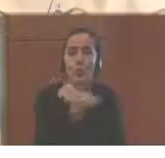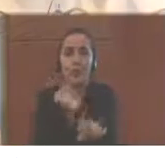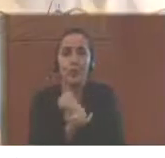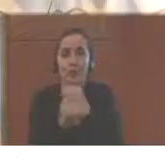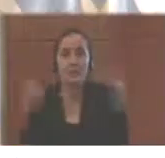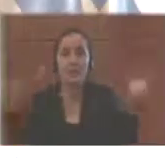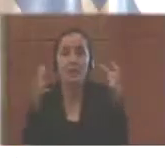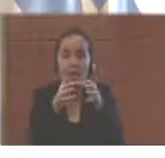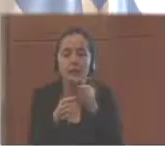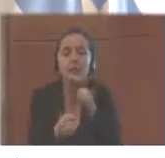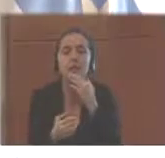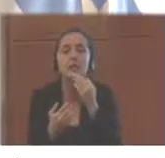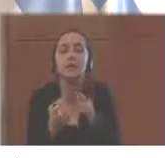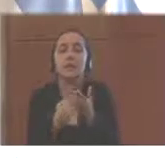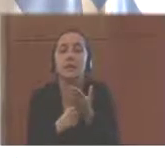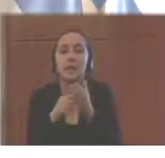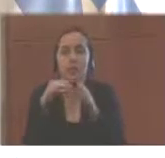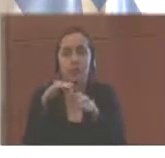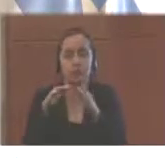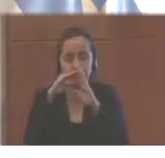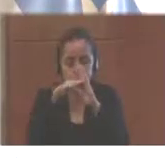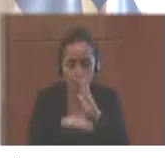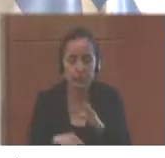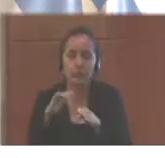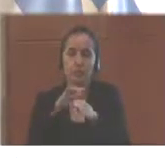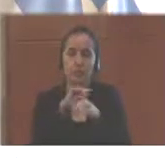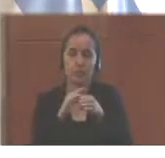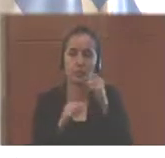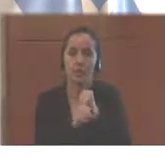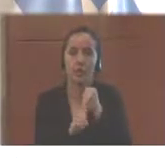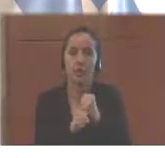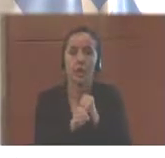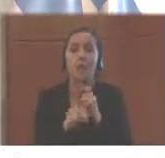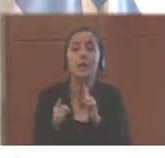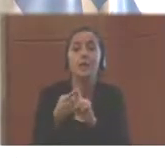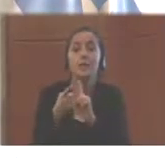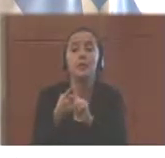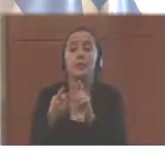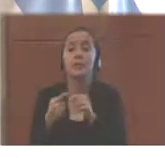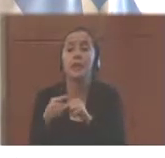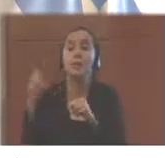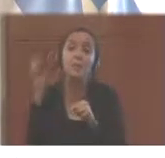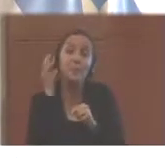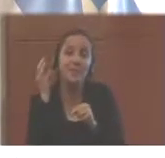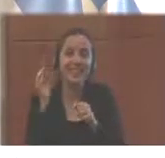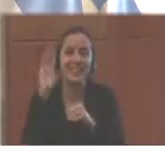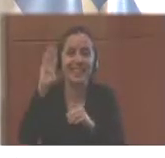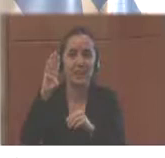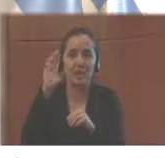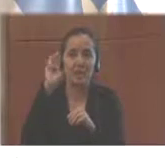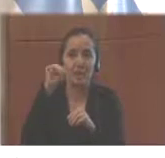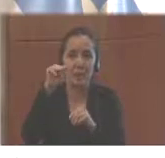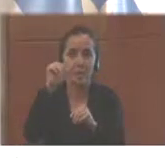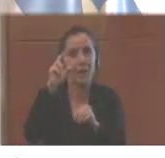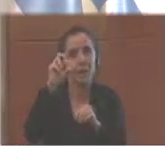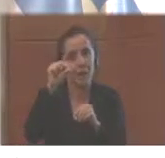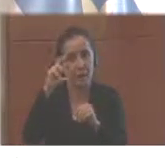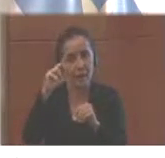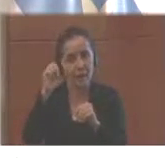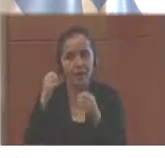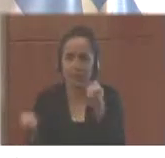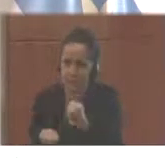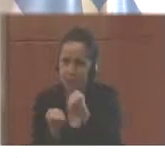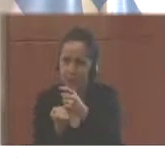to the countries of UNISOR as far as the new guidelines, and this was an activity that